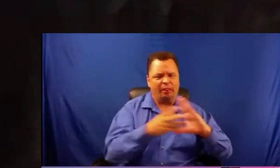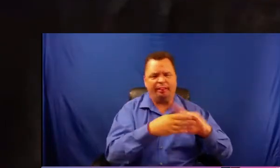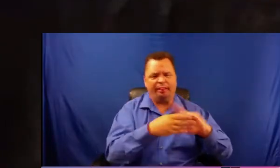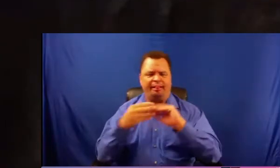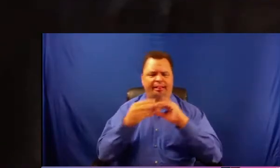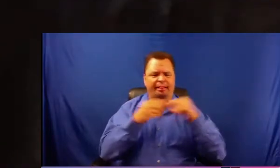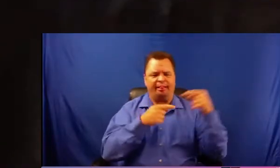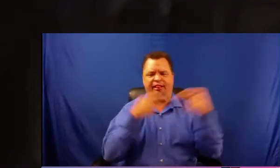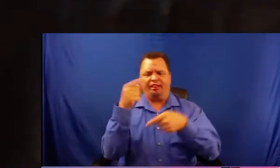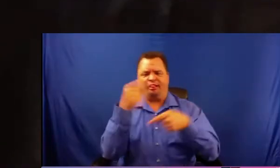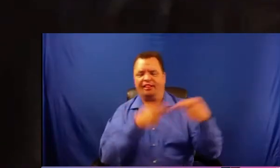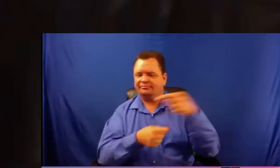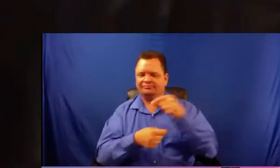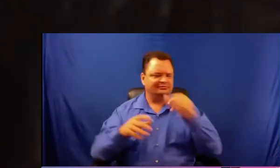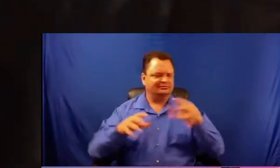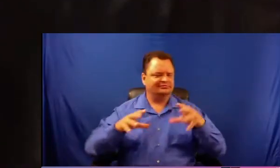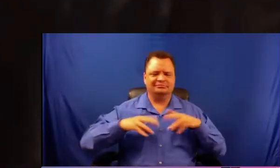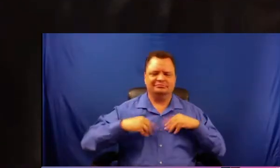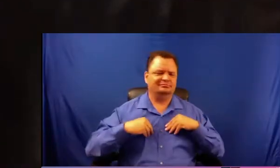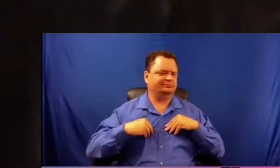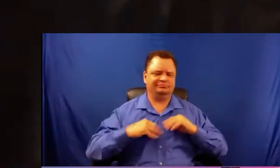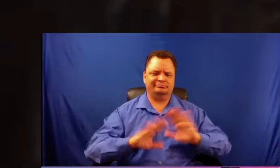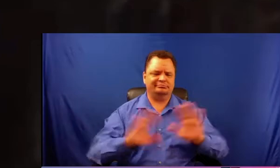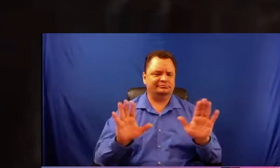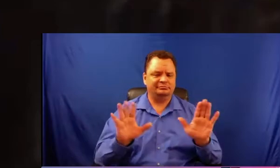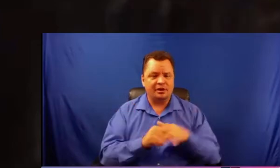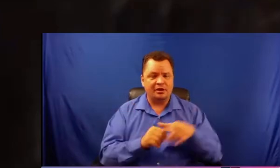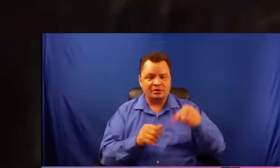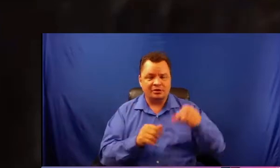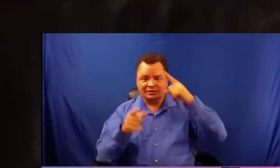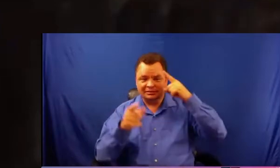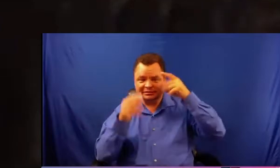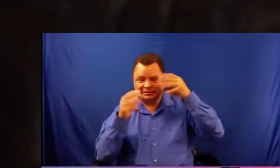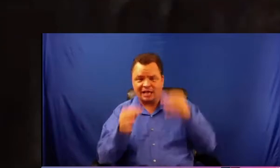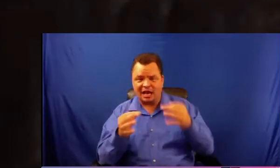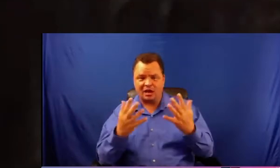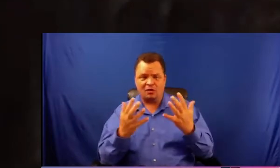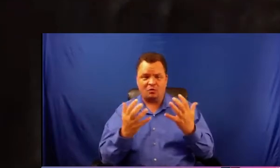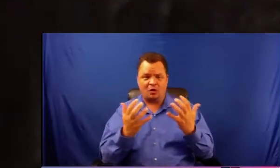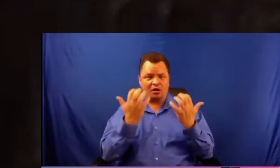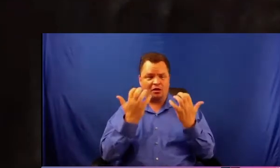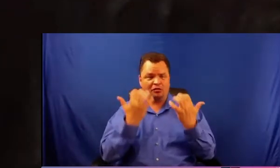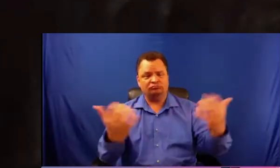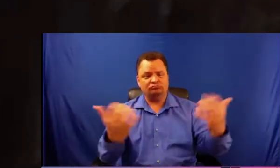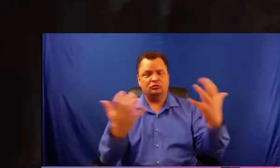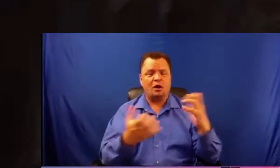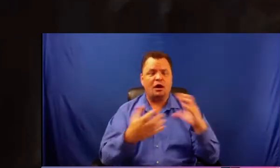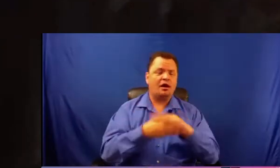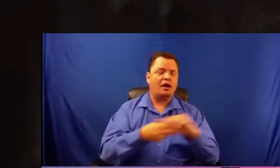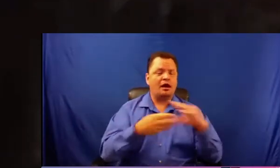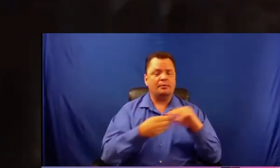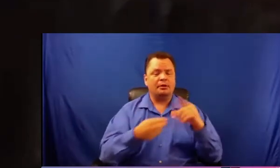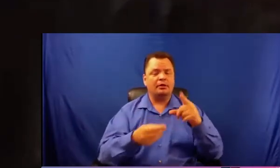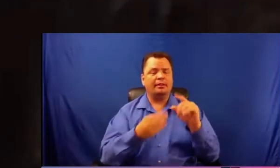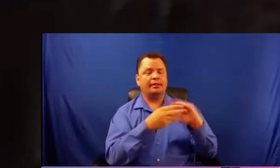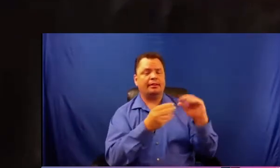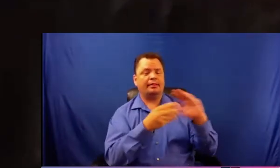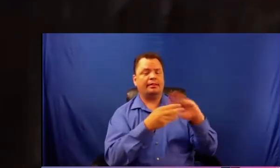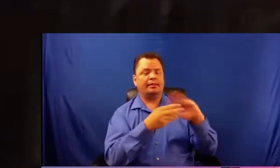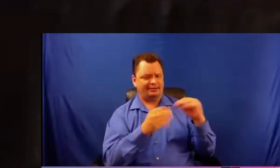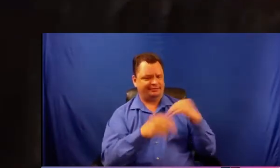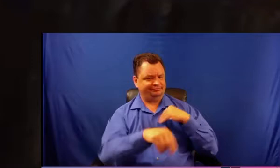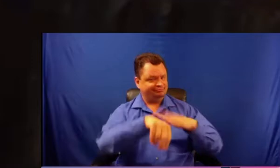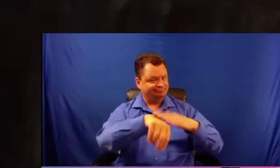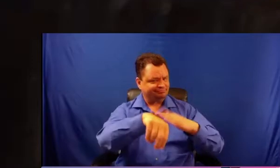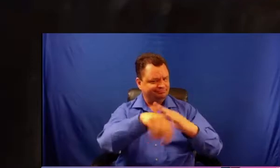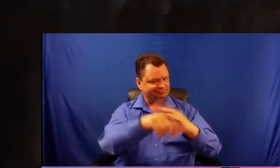chooses to speak during the public comment section will be limited to 2 minutes. They'll need to identify themselves, who they are with,